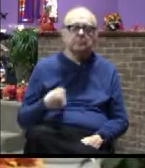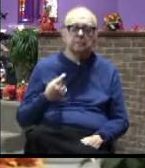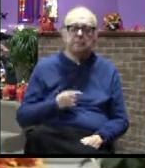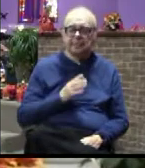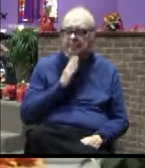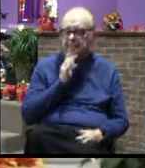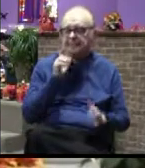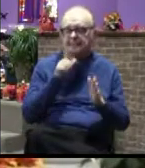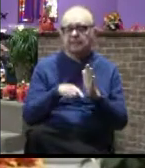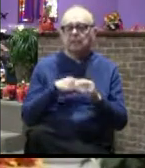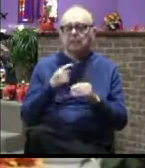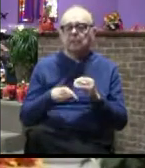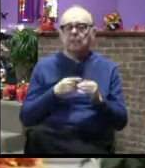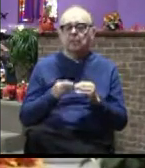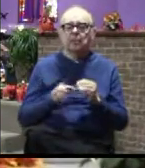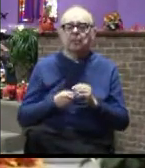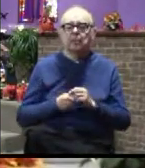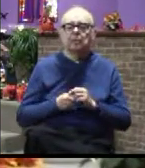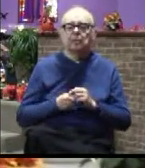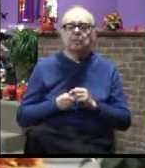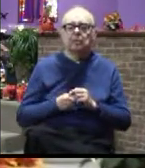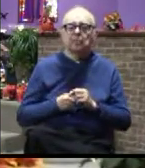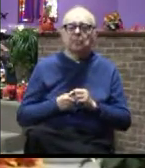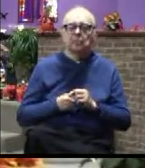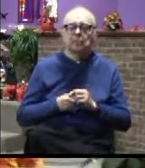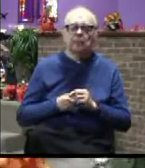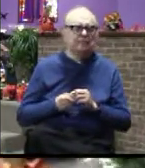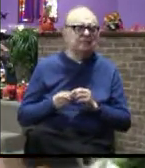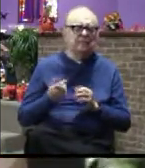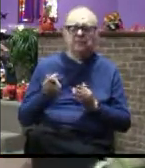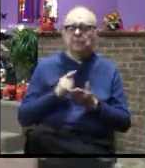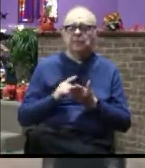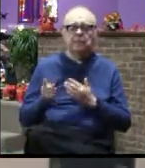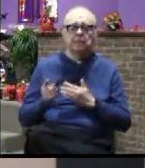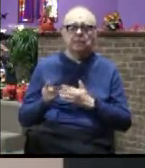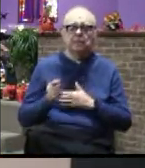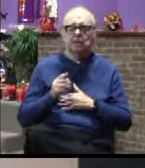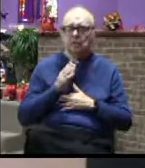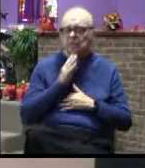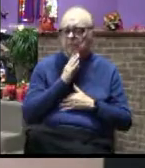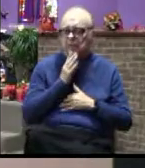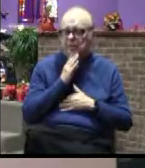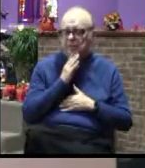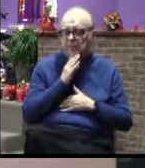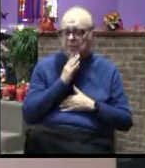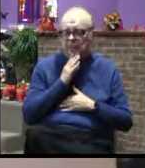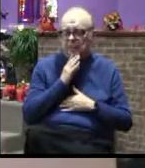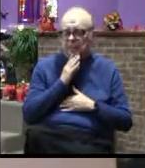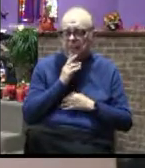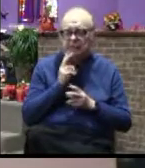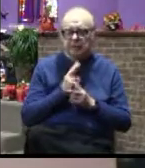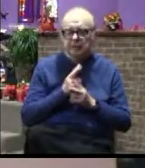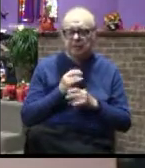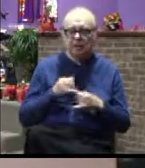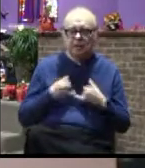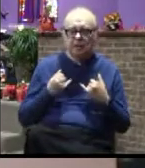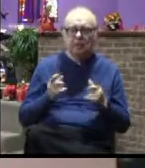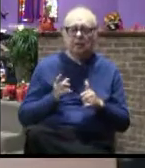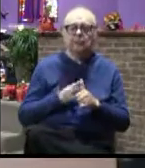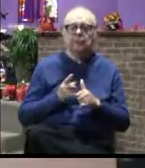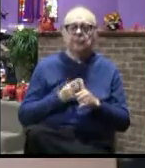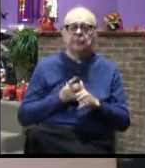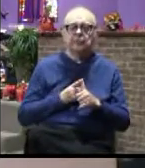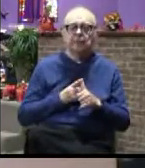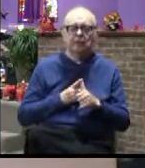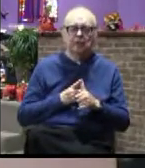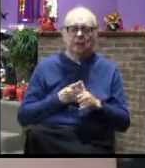We're going to talk later on about him next week or the week after. We're going to talk about stealing our joy. But